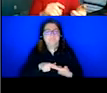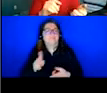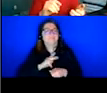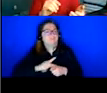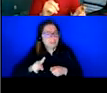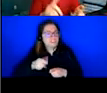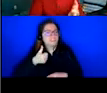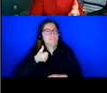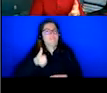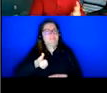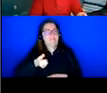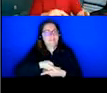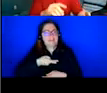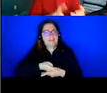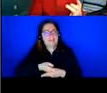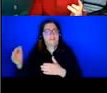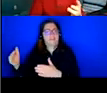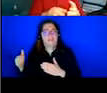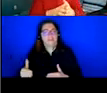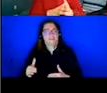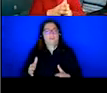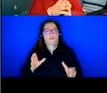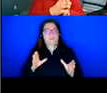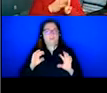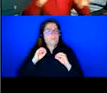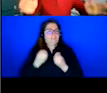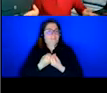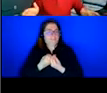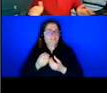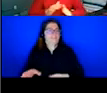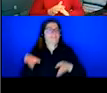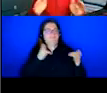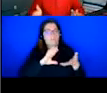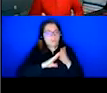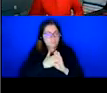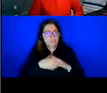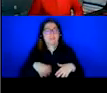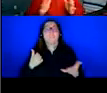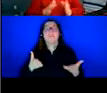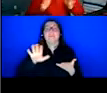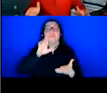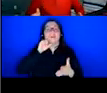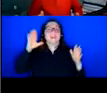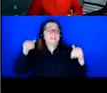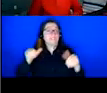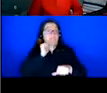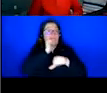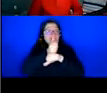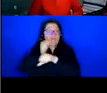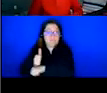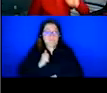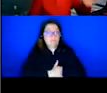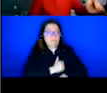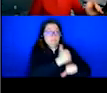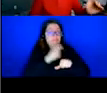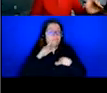professional, organizationally as well, and community? And maybe you set expectations for each of those, so you feel like you're having domains. So you